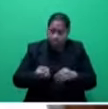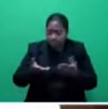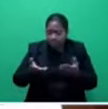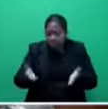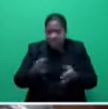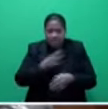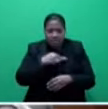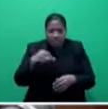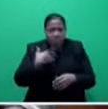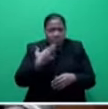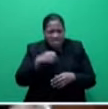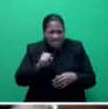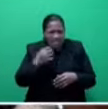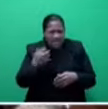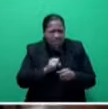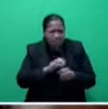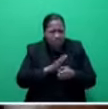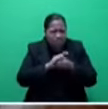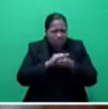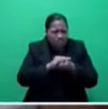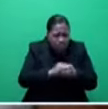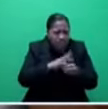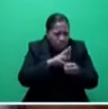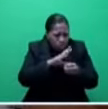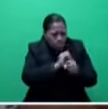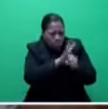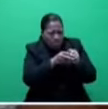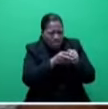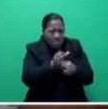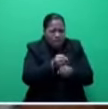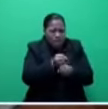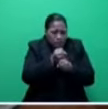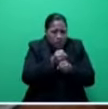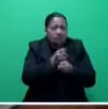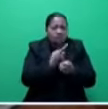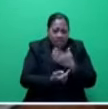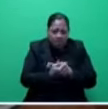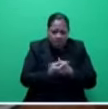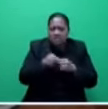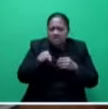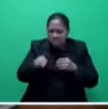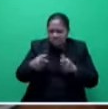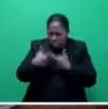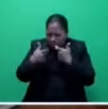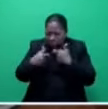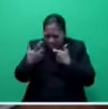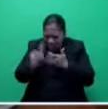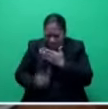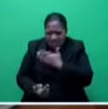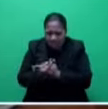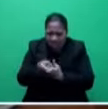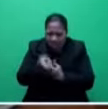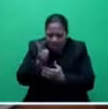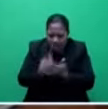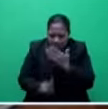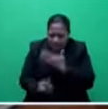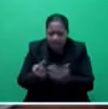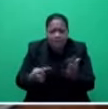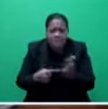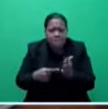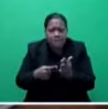with COVID-19 and coming to terms with this pandemic and the challenges it brought, we were hard hit by TC Herald. 4 years